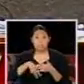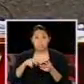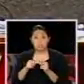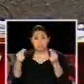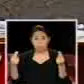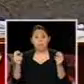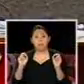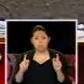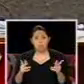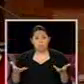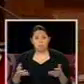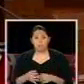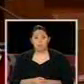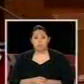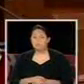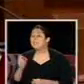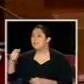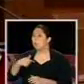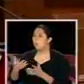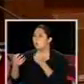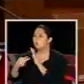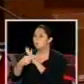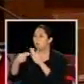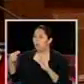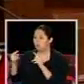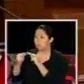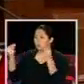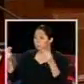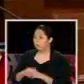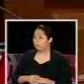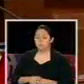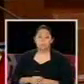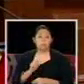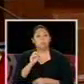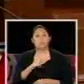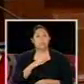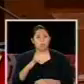clipping. Yeah, I just want to mark, Your Honor, the newspaper clipping which he read. All